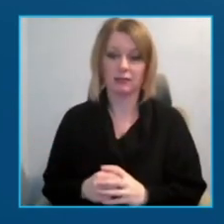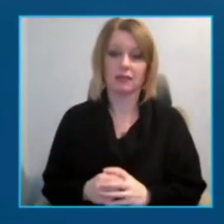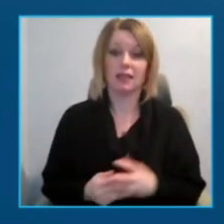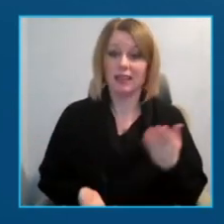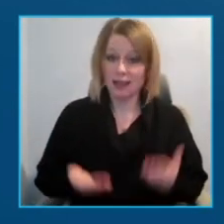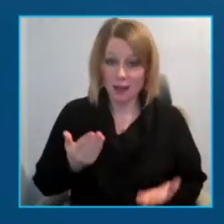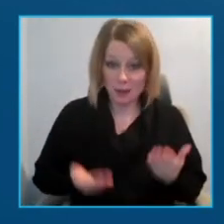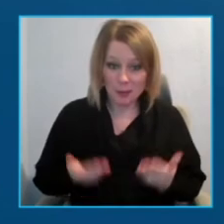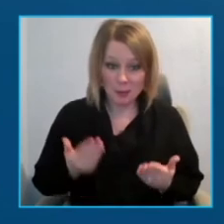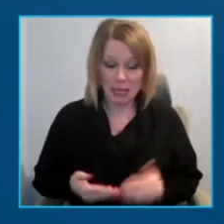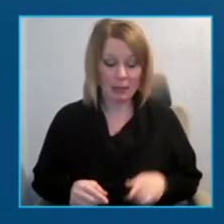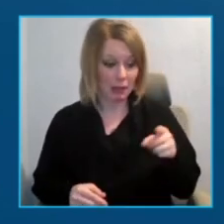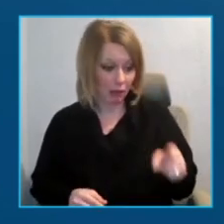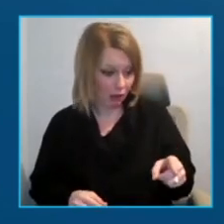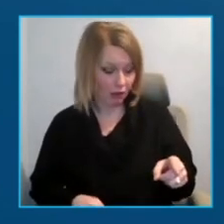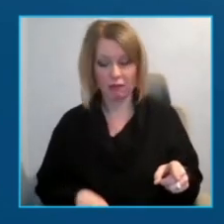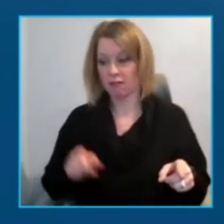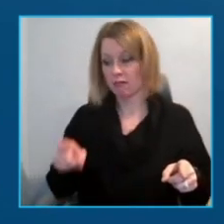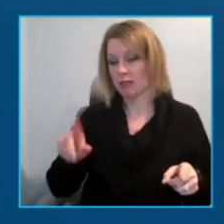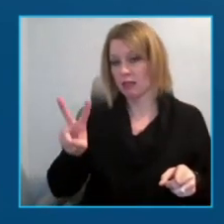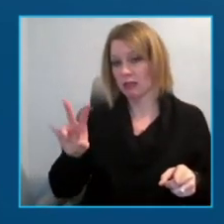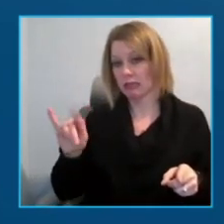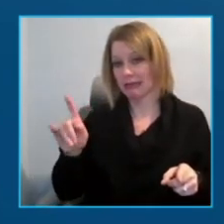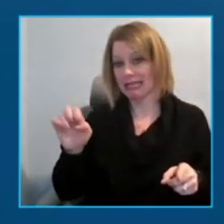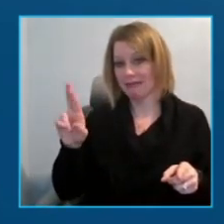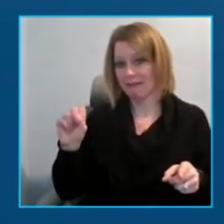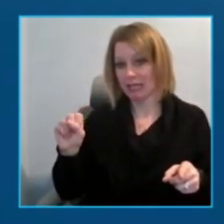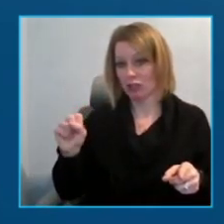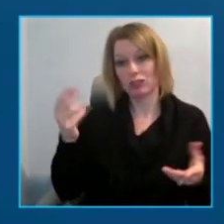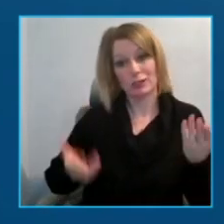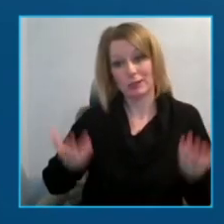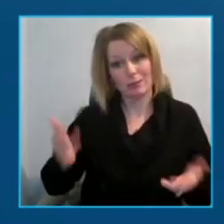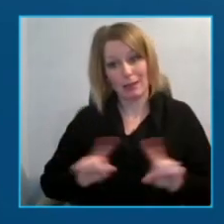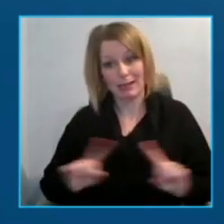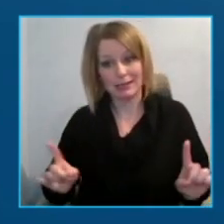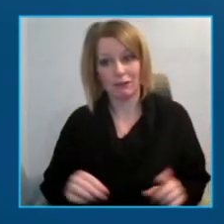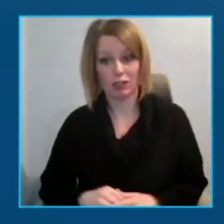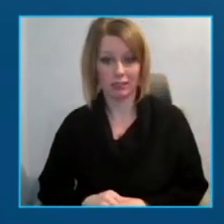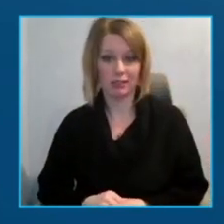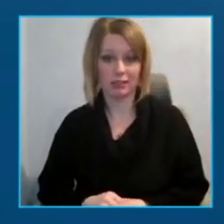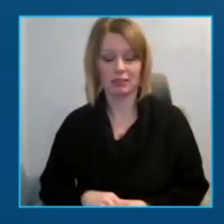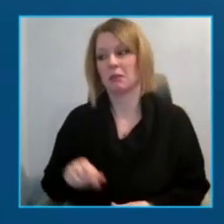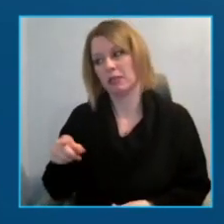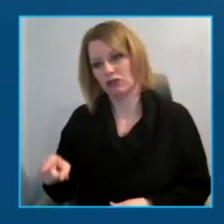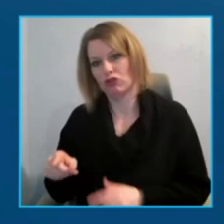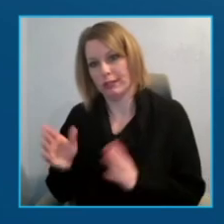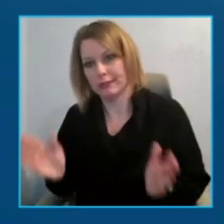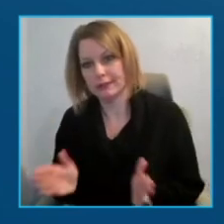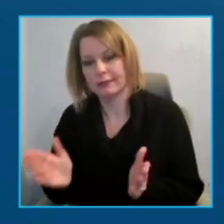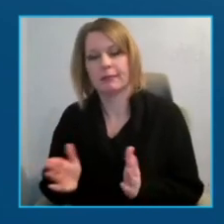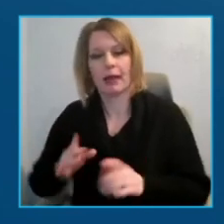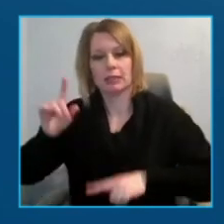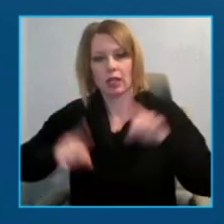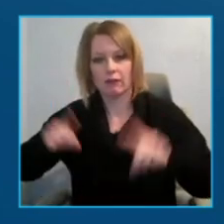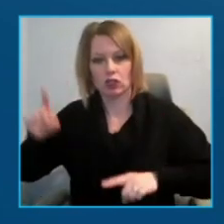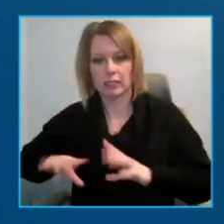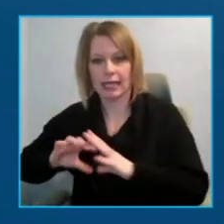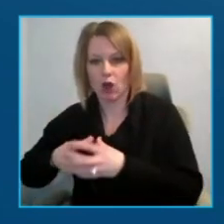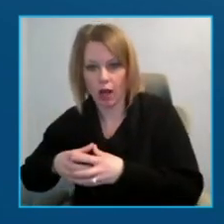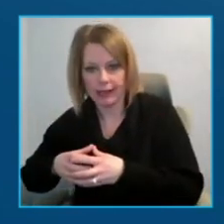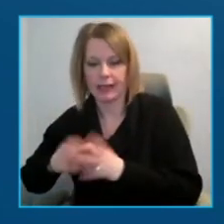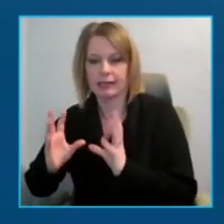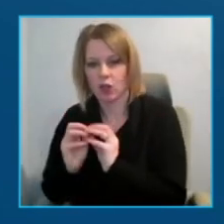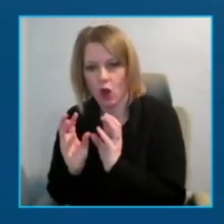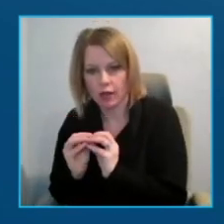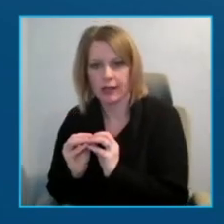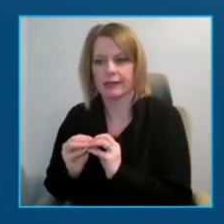Ms. Vickers has pushed, which is having the caucuses, the diversity caucuses, nominate diversity members and to be